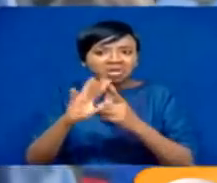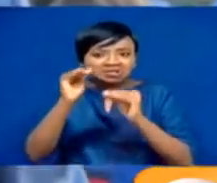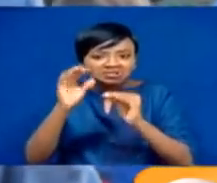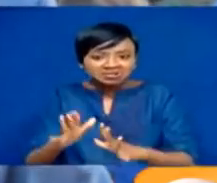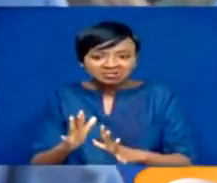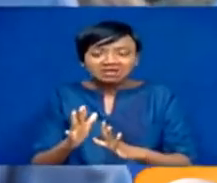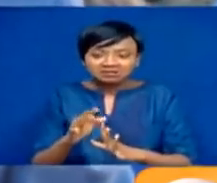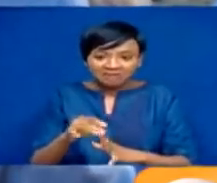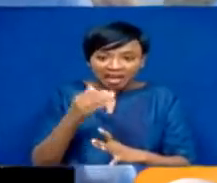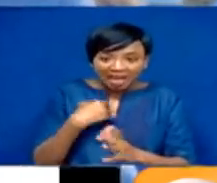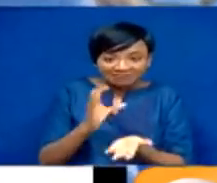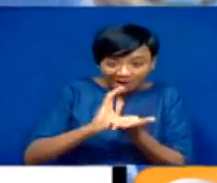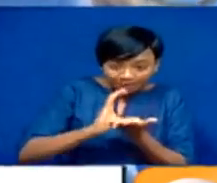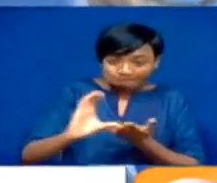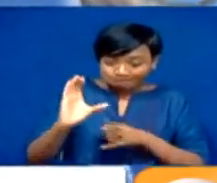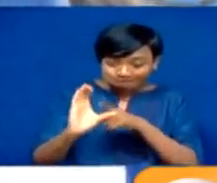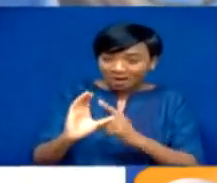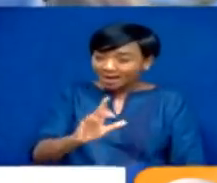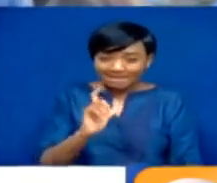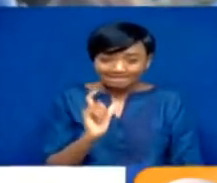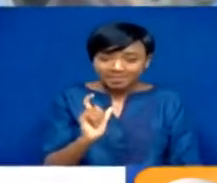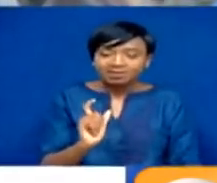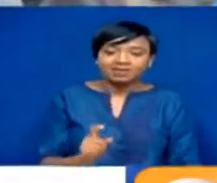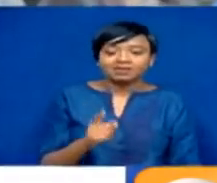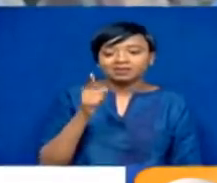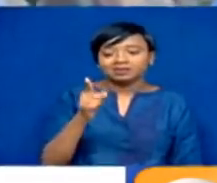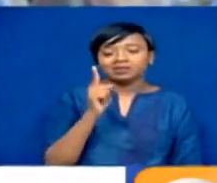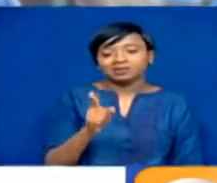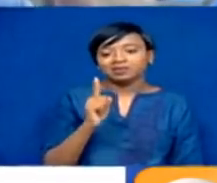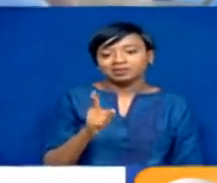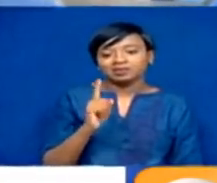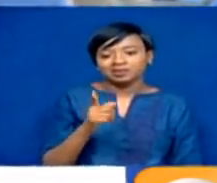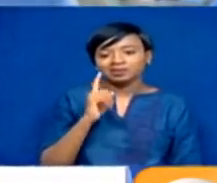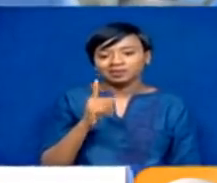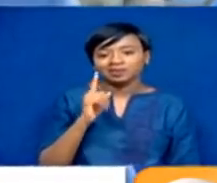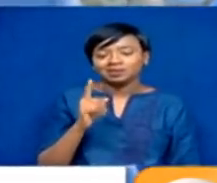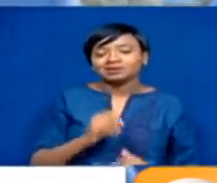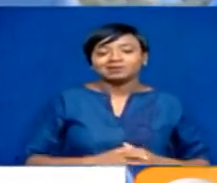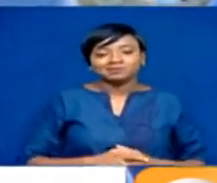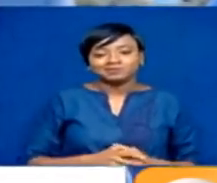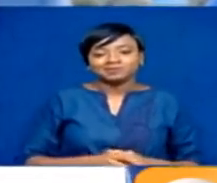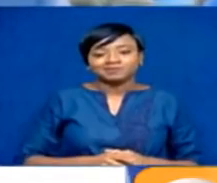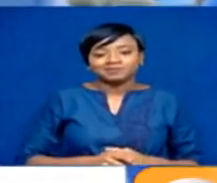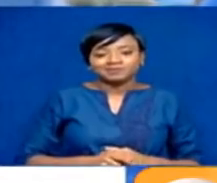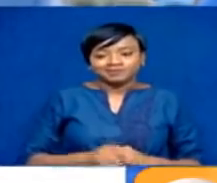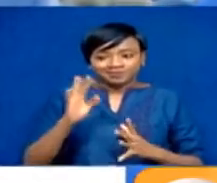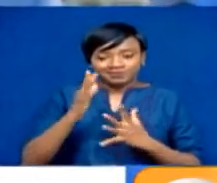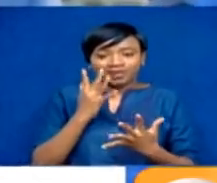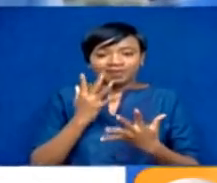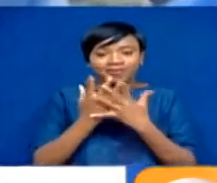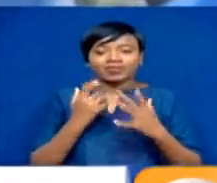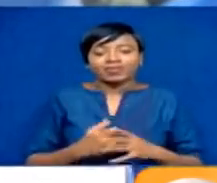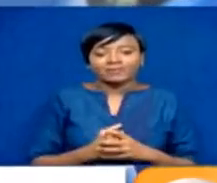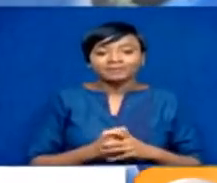the police to watch and check the center managers who carry hundreds of thousands of shillings in cash during the